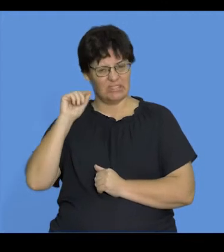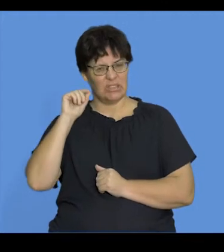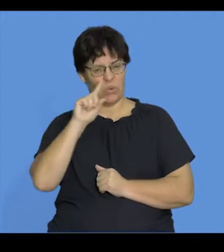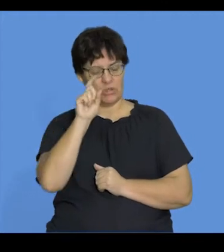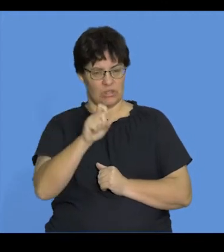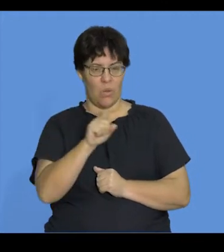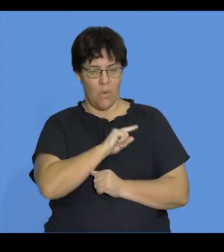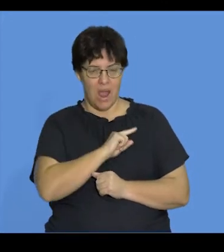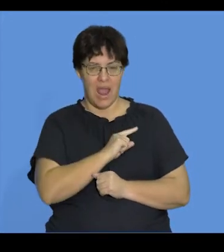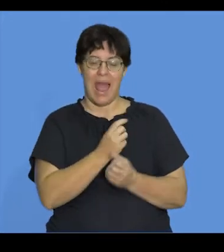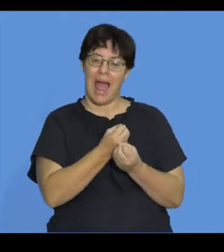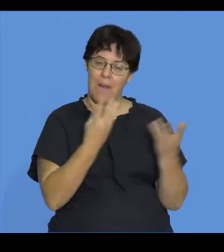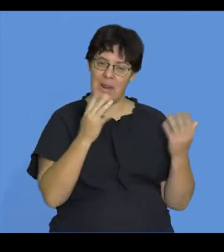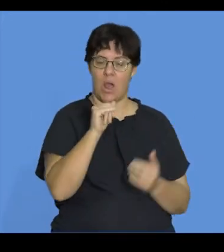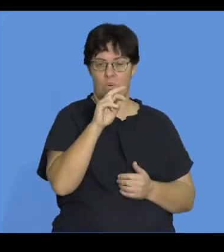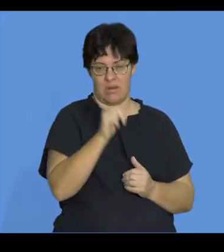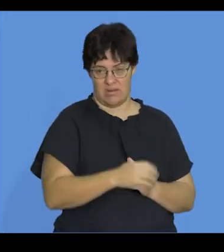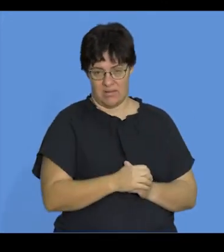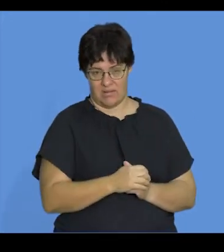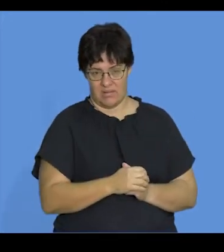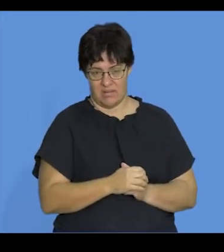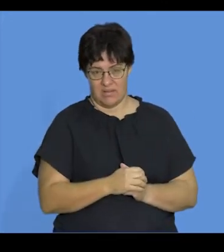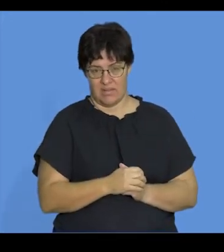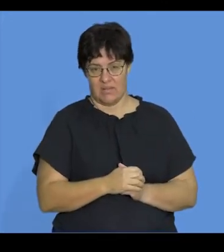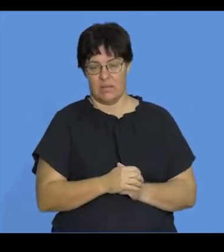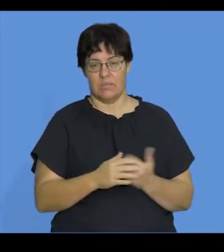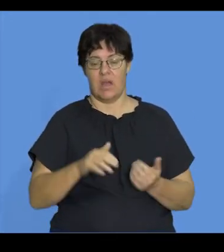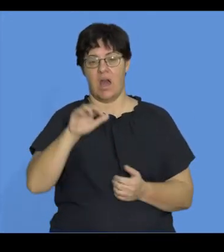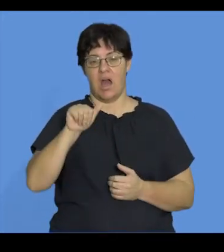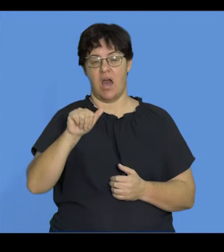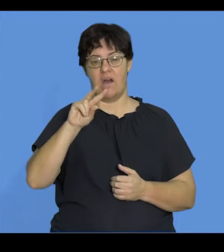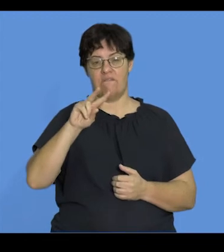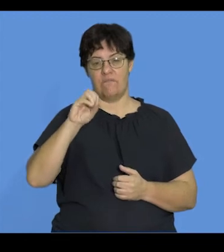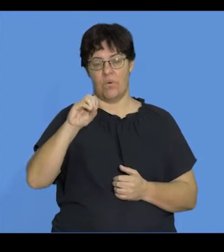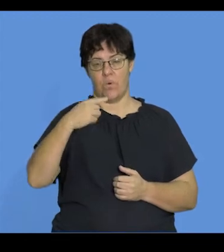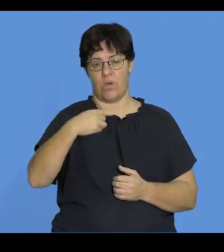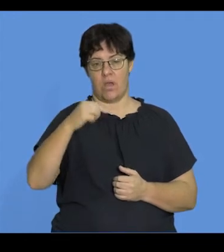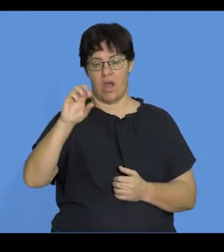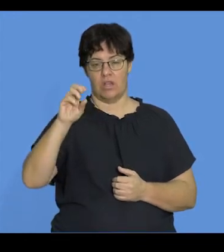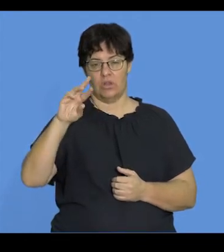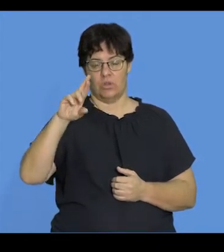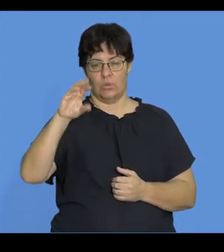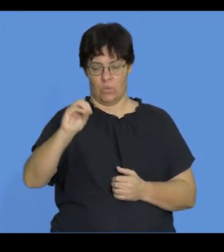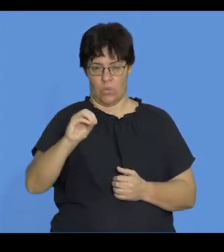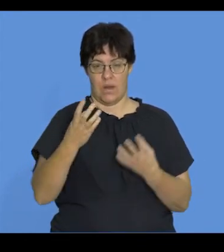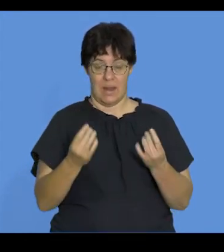because we're talking about the number of ions. So this has got to do with the Avogadro number of